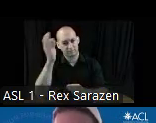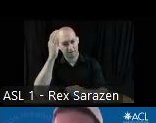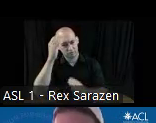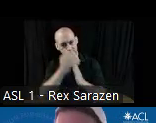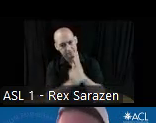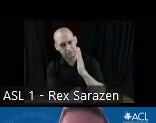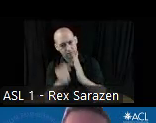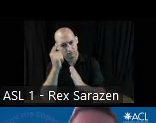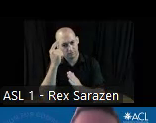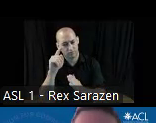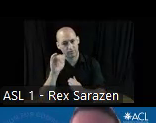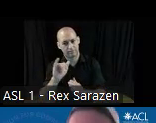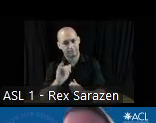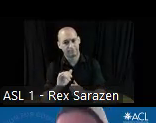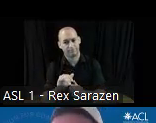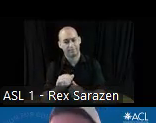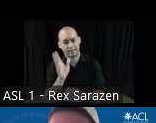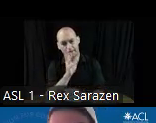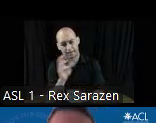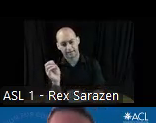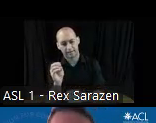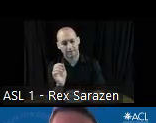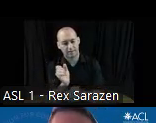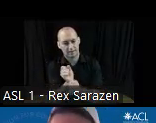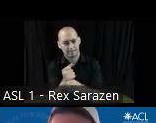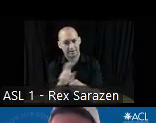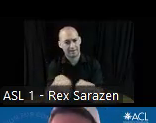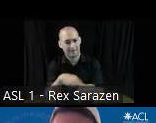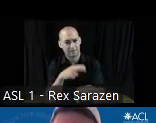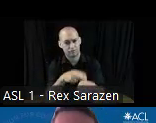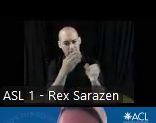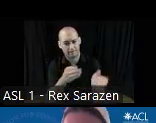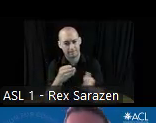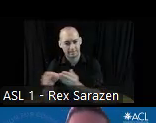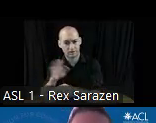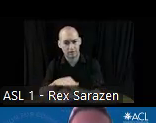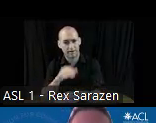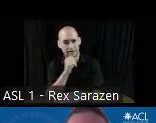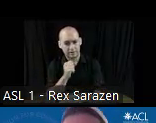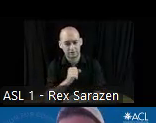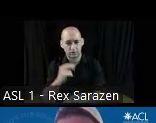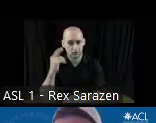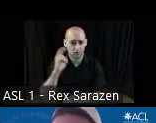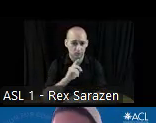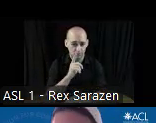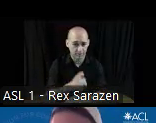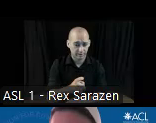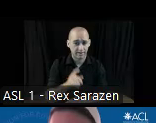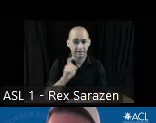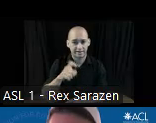our statute. But in order to make a national plan on aging a reality, we know that it needs to be